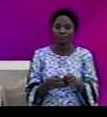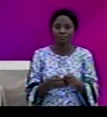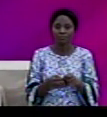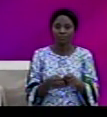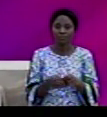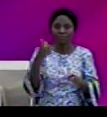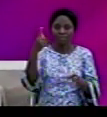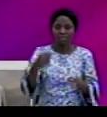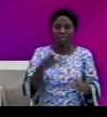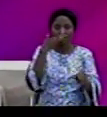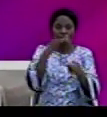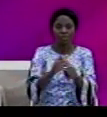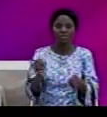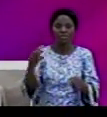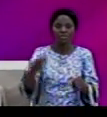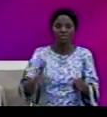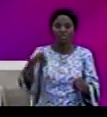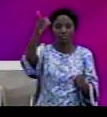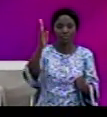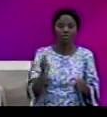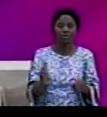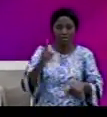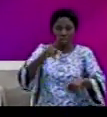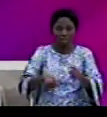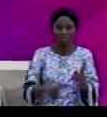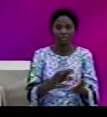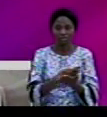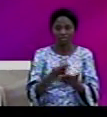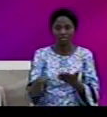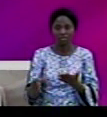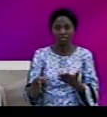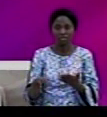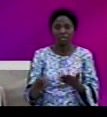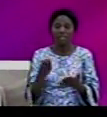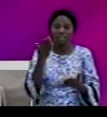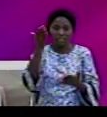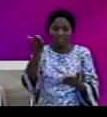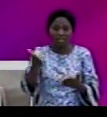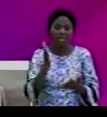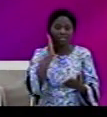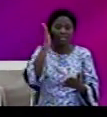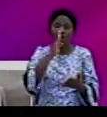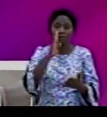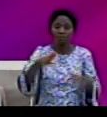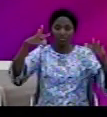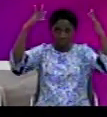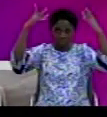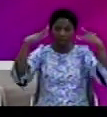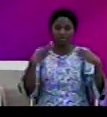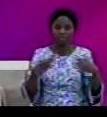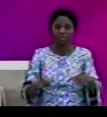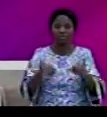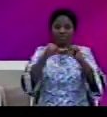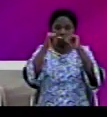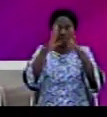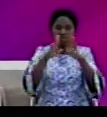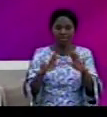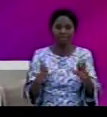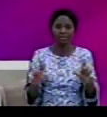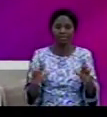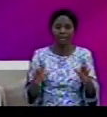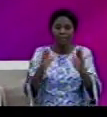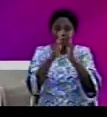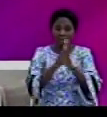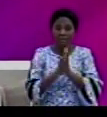The promises of God cannot fail. There shall be showers of blessing.